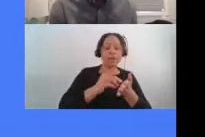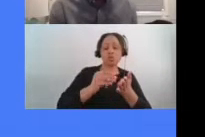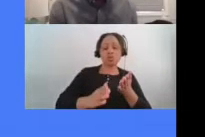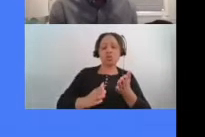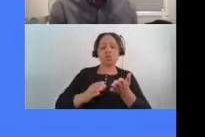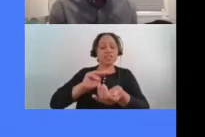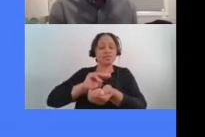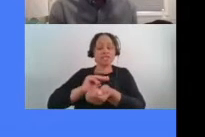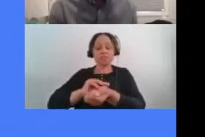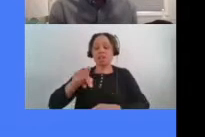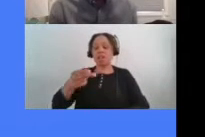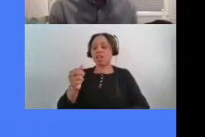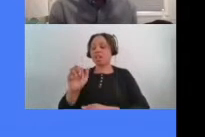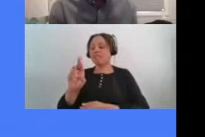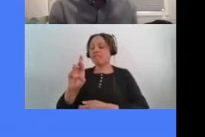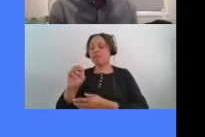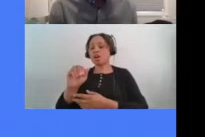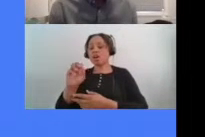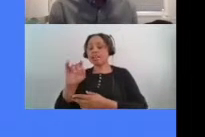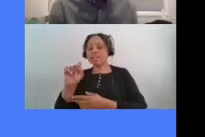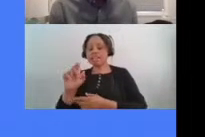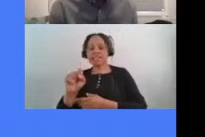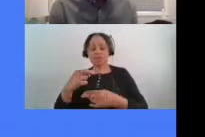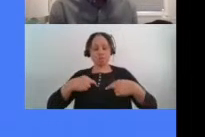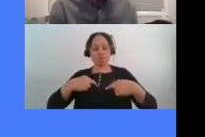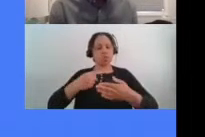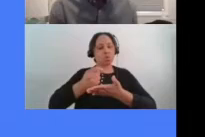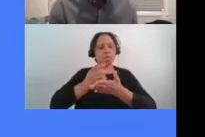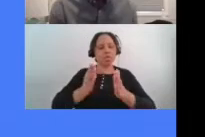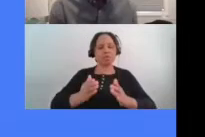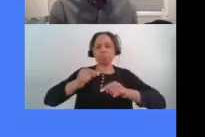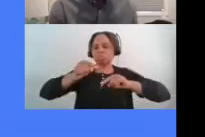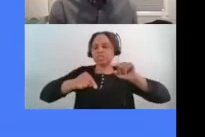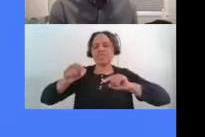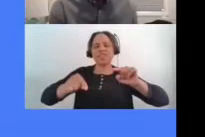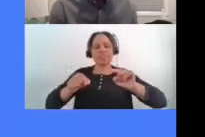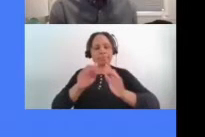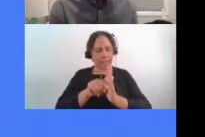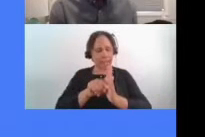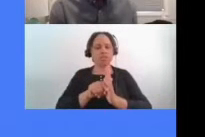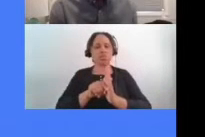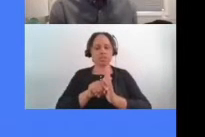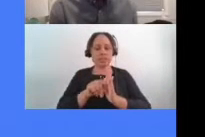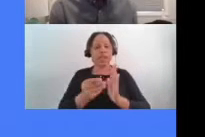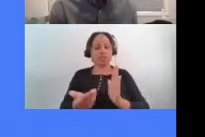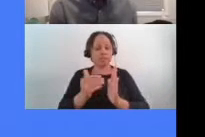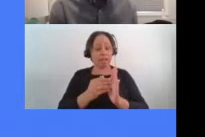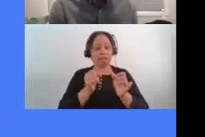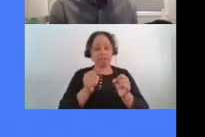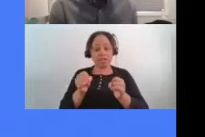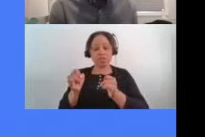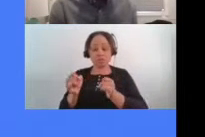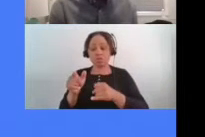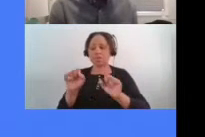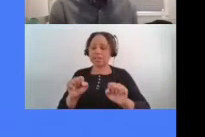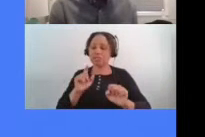physicians, pharmacists, respiratory therapists, all types of backgrounds. And again, individuals who can really